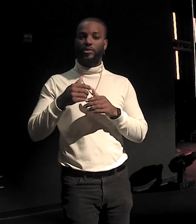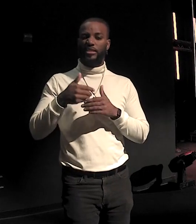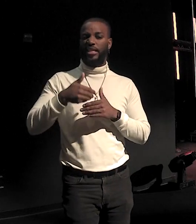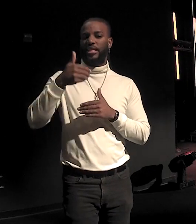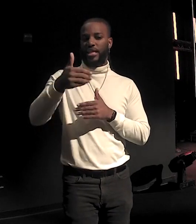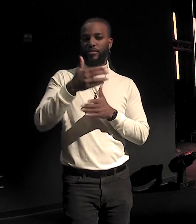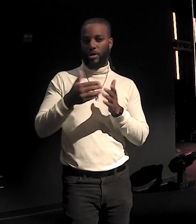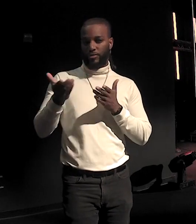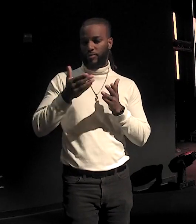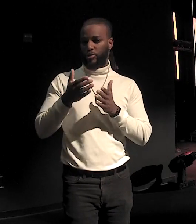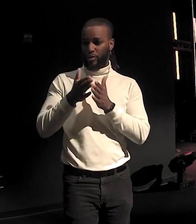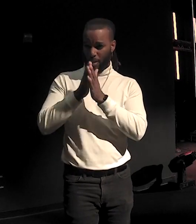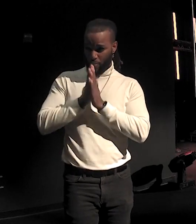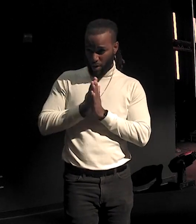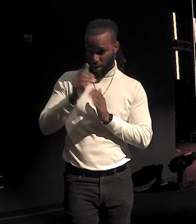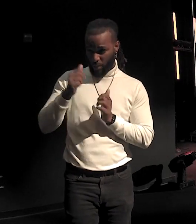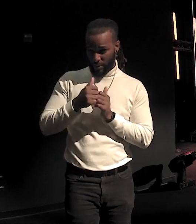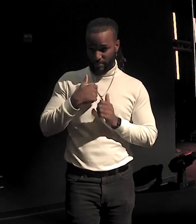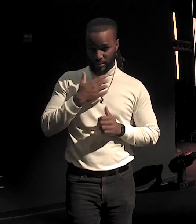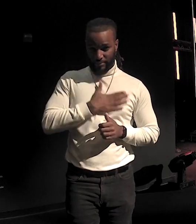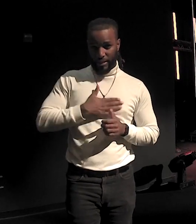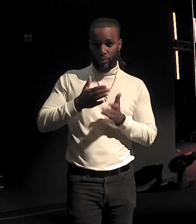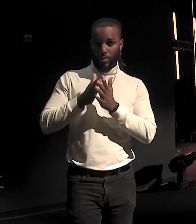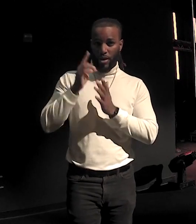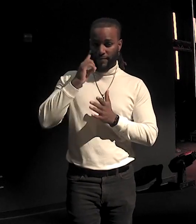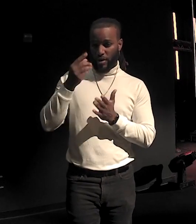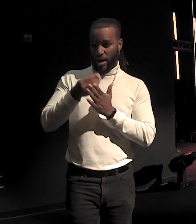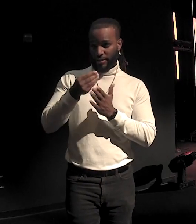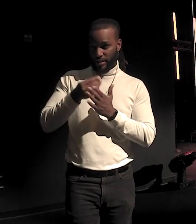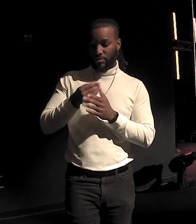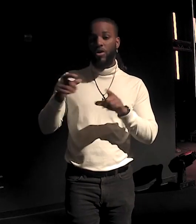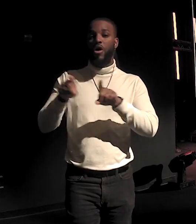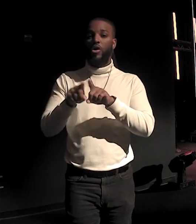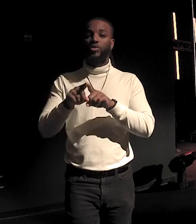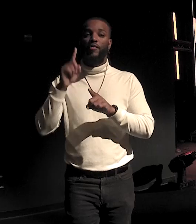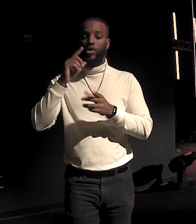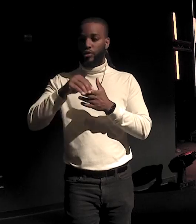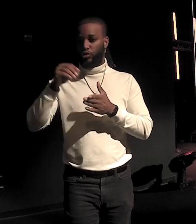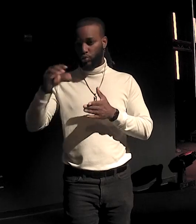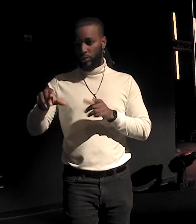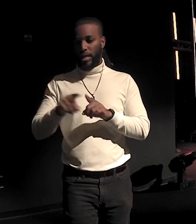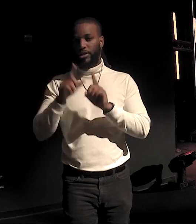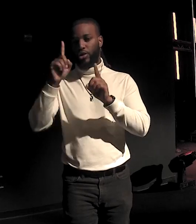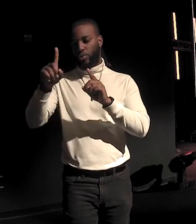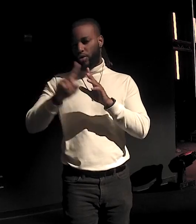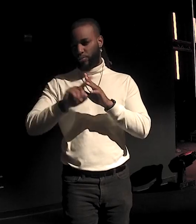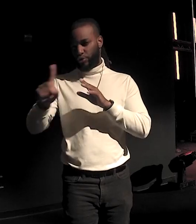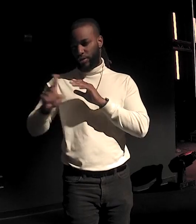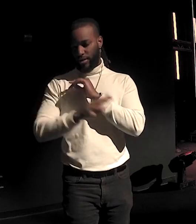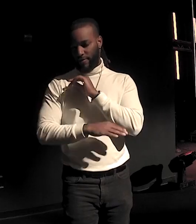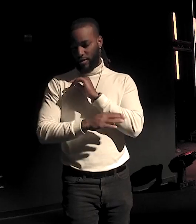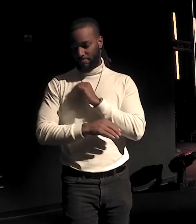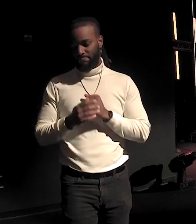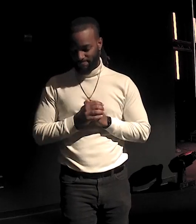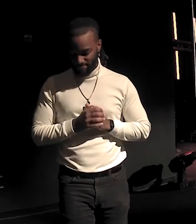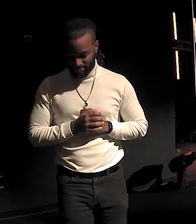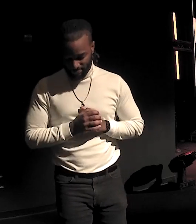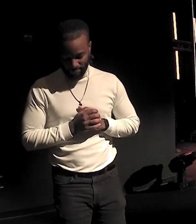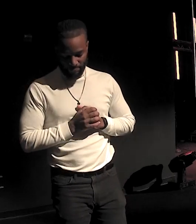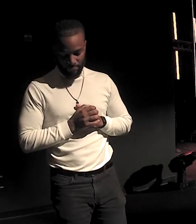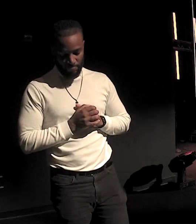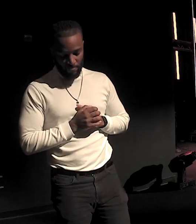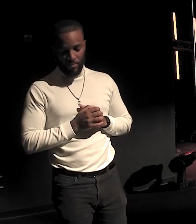of our service, would you just pray with me as we pray over our tithes and our offerings, but then also for our students as they head to fall retreat? Awesome.